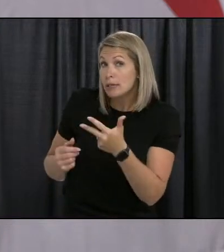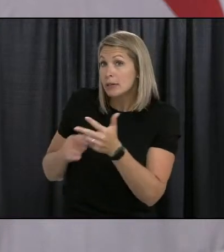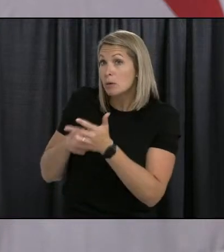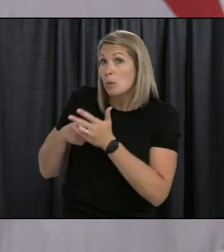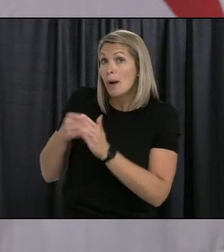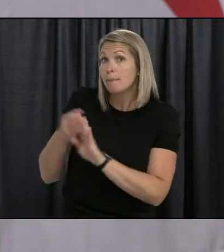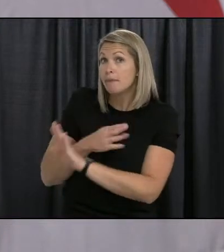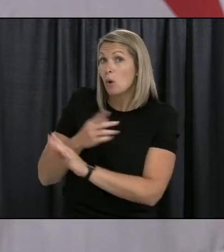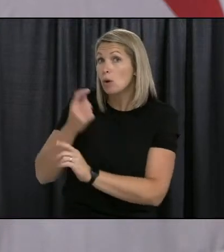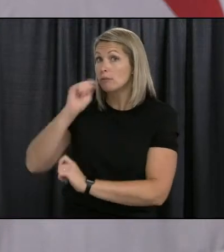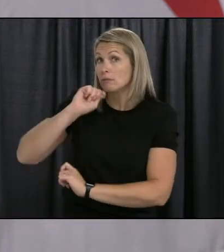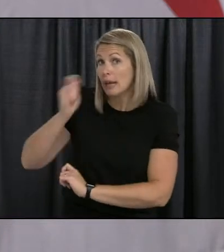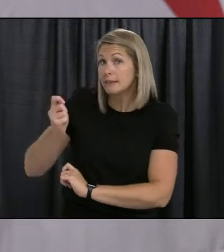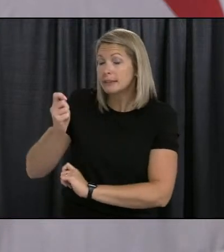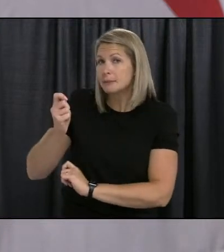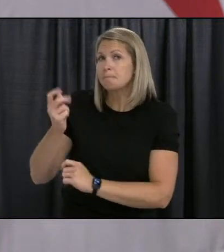will